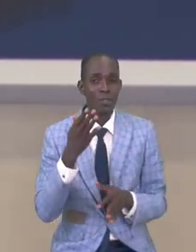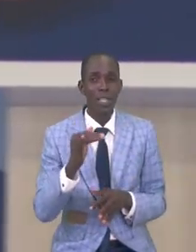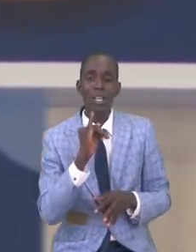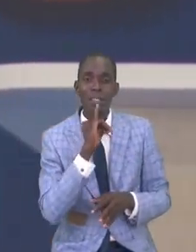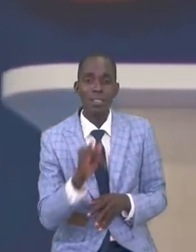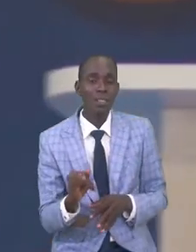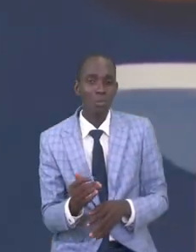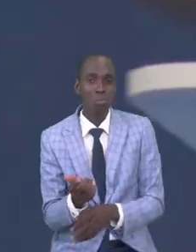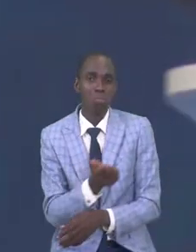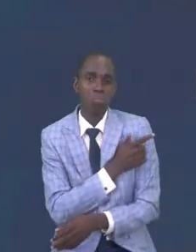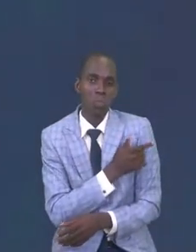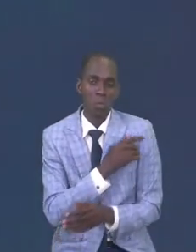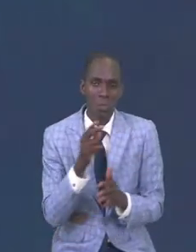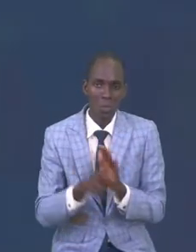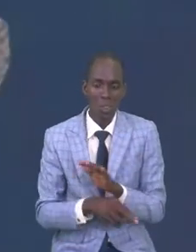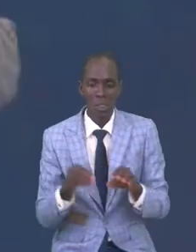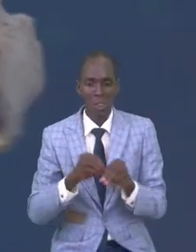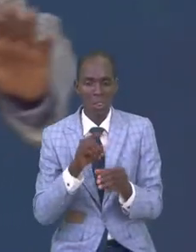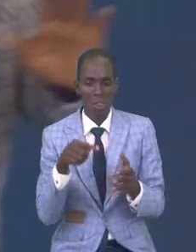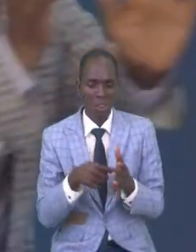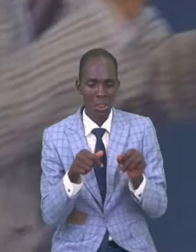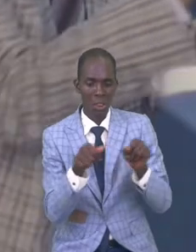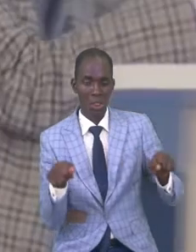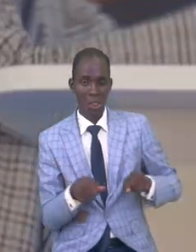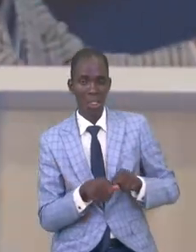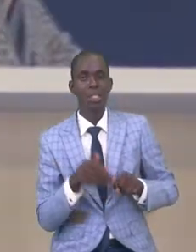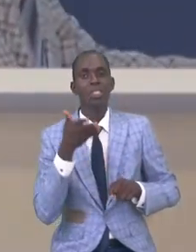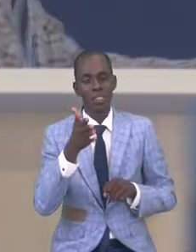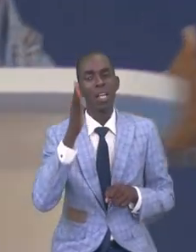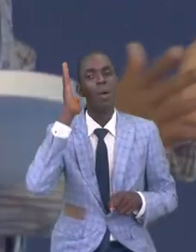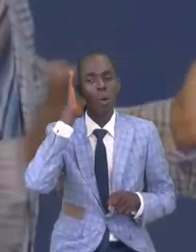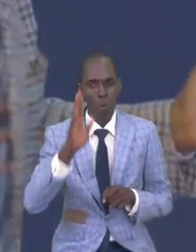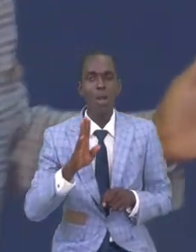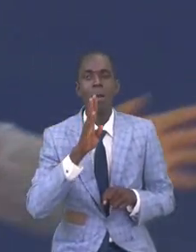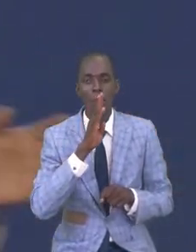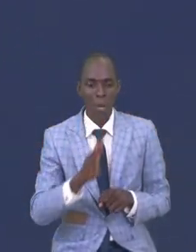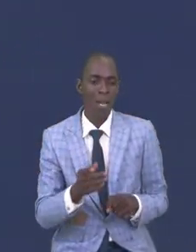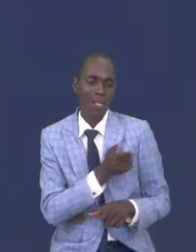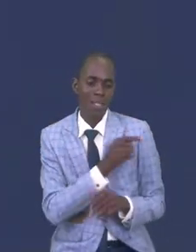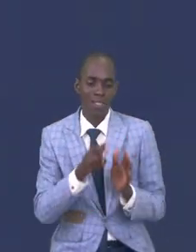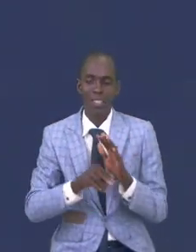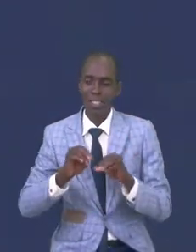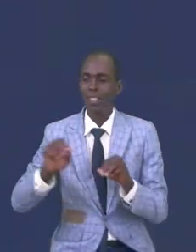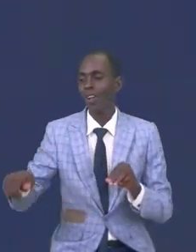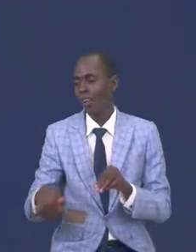idleness in this area, there'll be idleness in that other